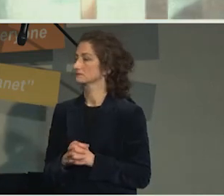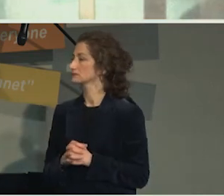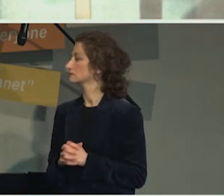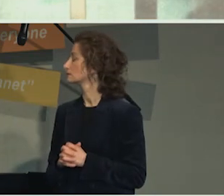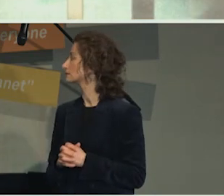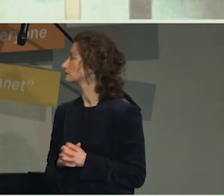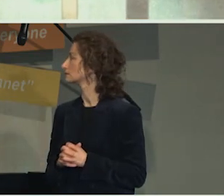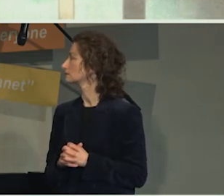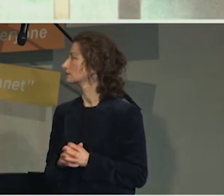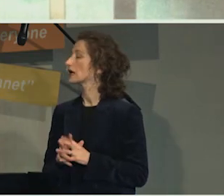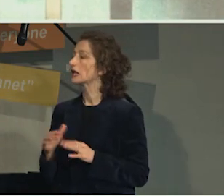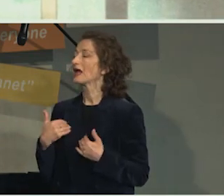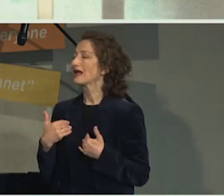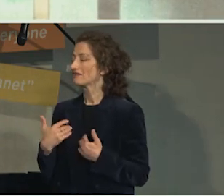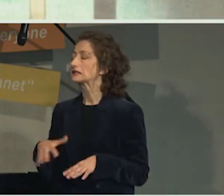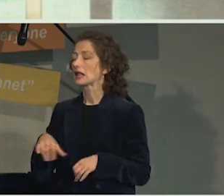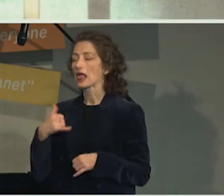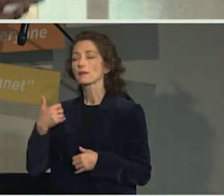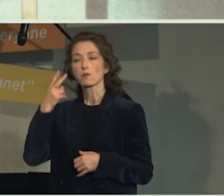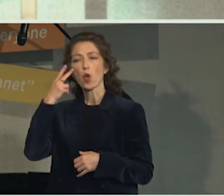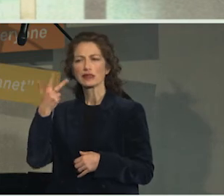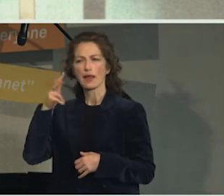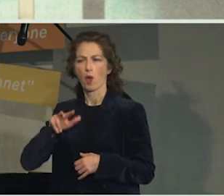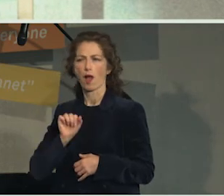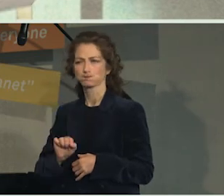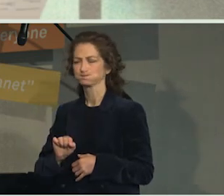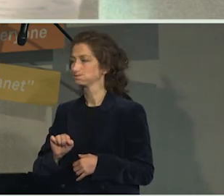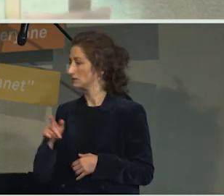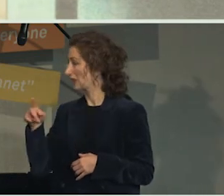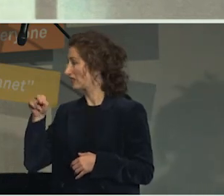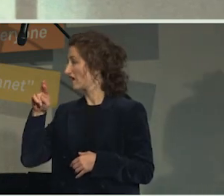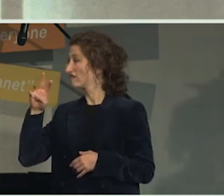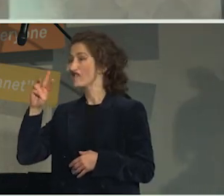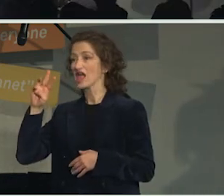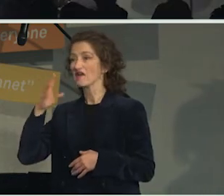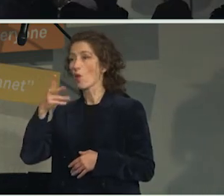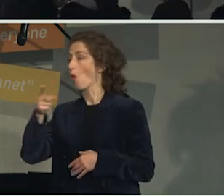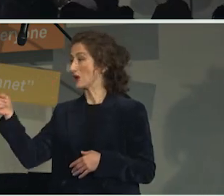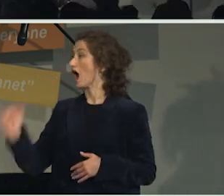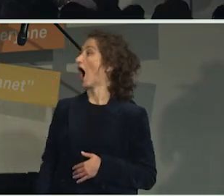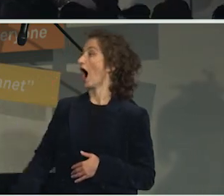hard. And I was living in Bonn for 3 months. Anyone from NRW in here? Okay.